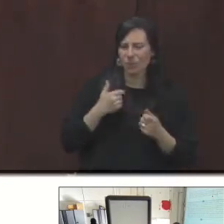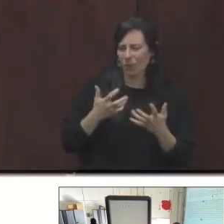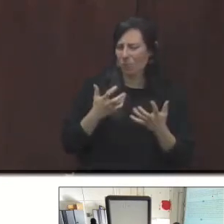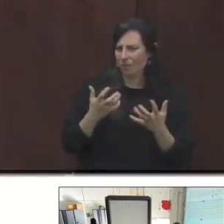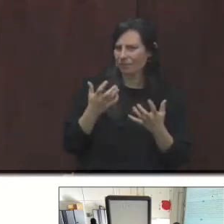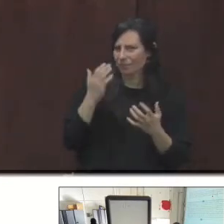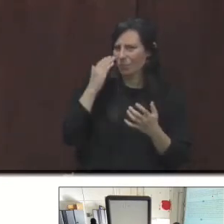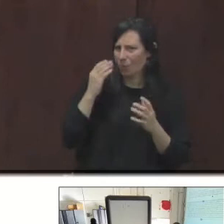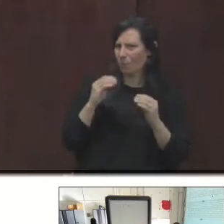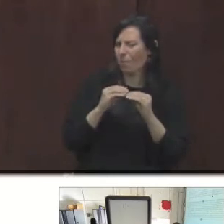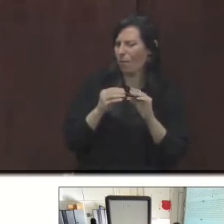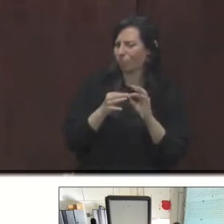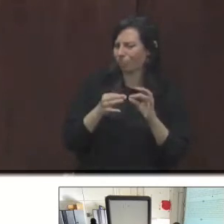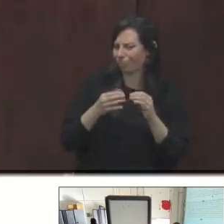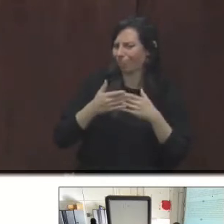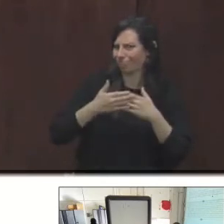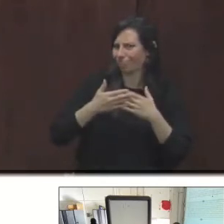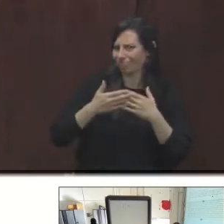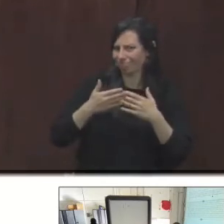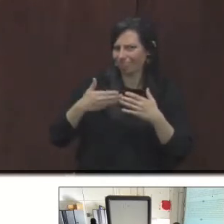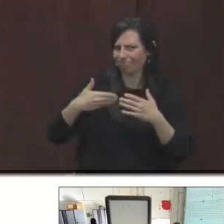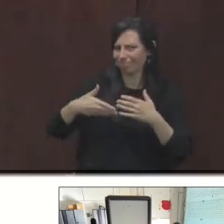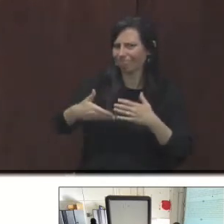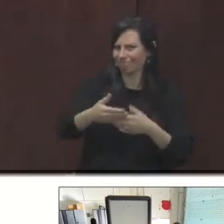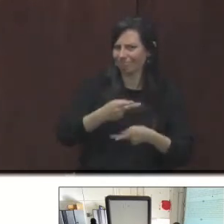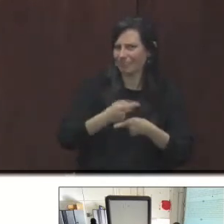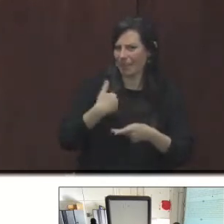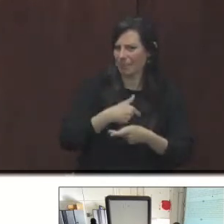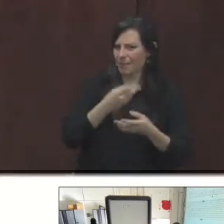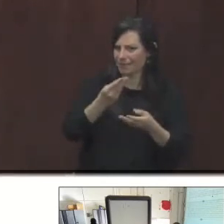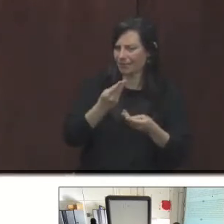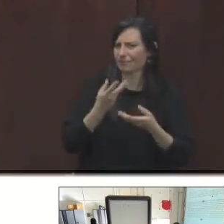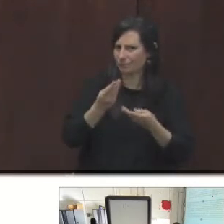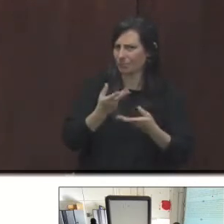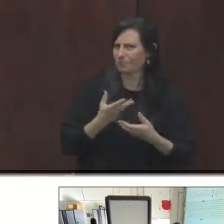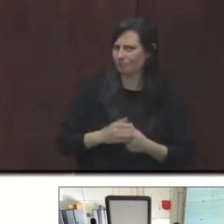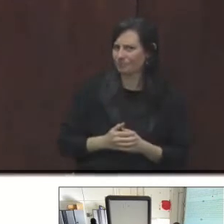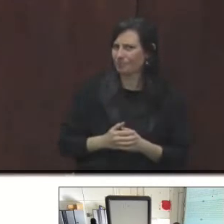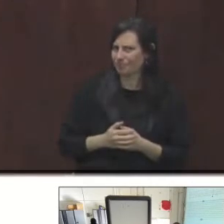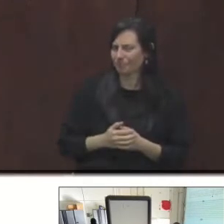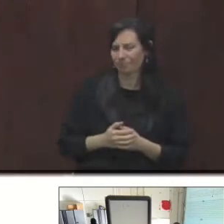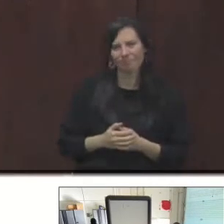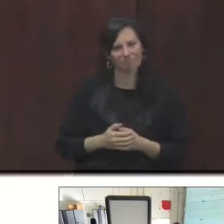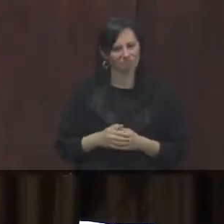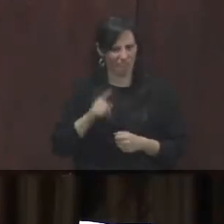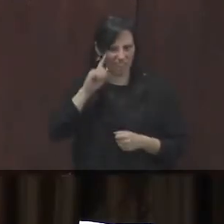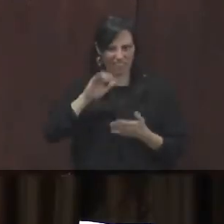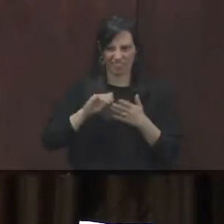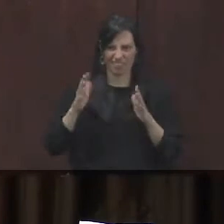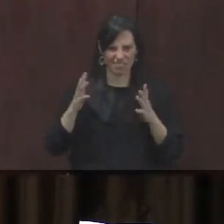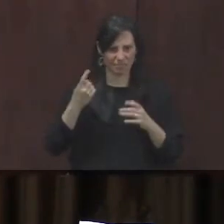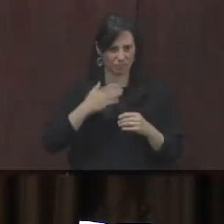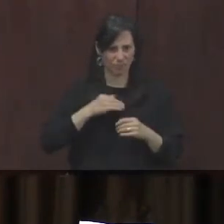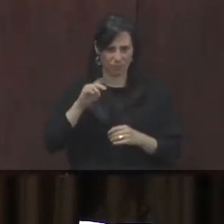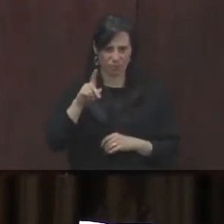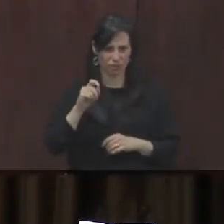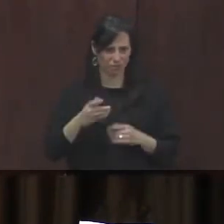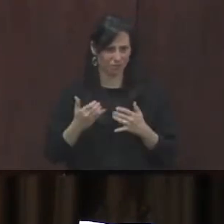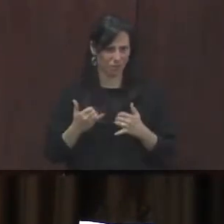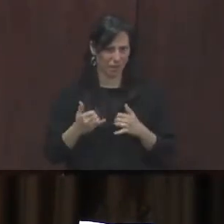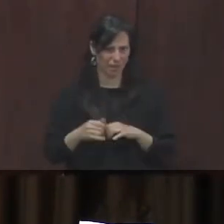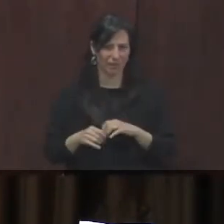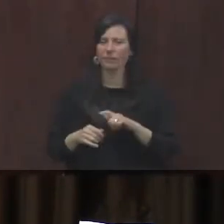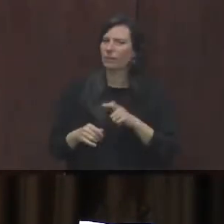And I think that covers my questions for today. Yeah. So thank you. Thank you. And I did just want to say that